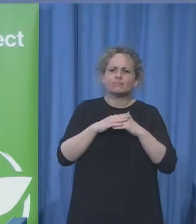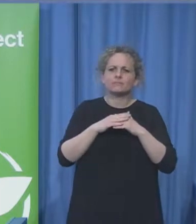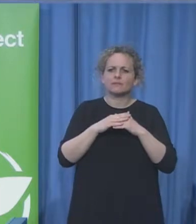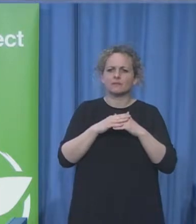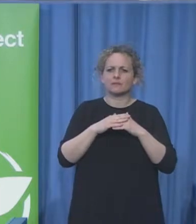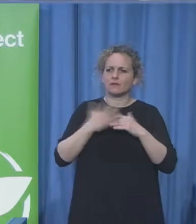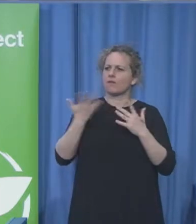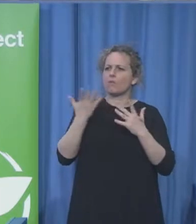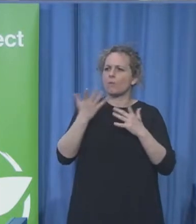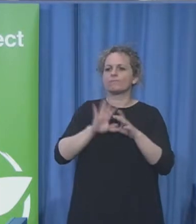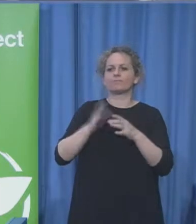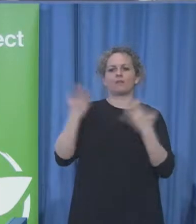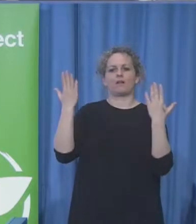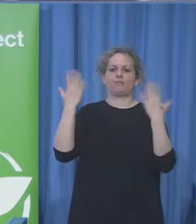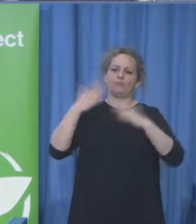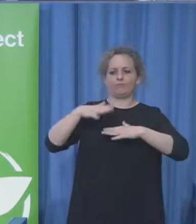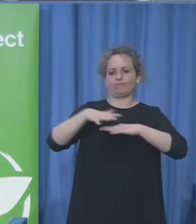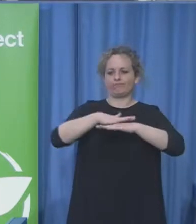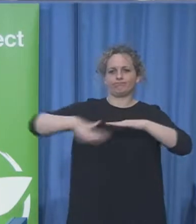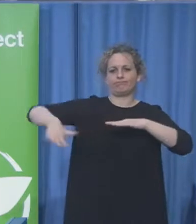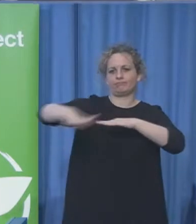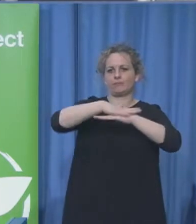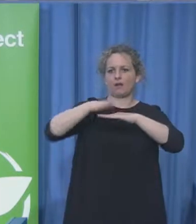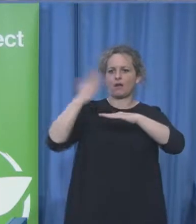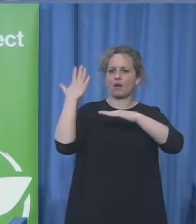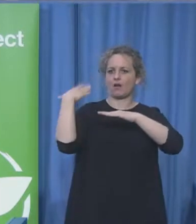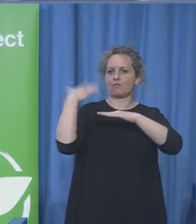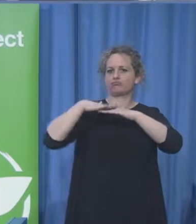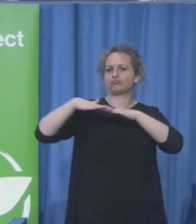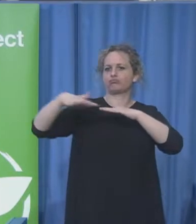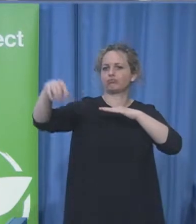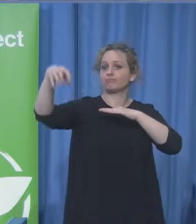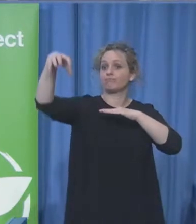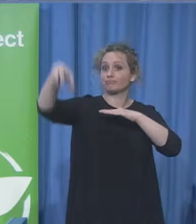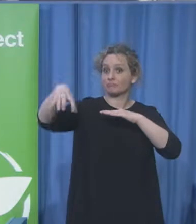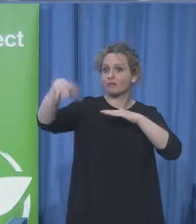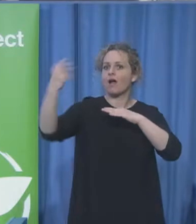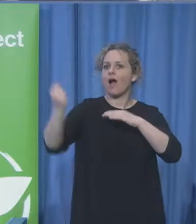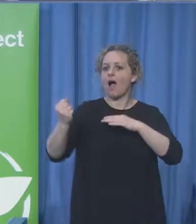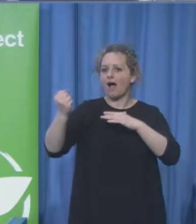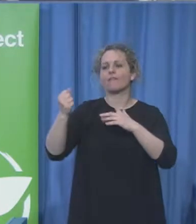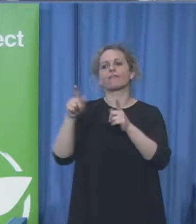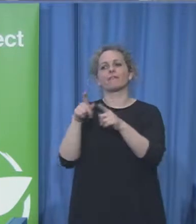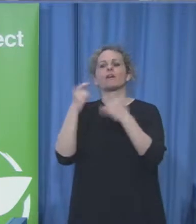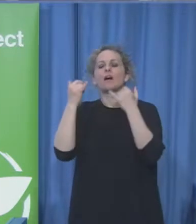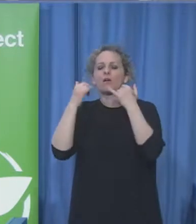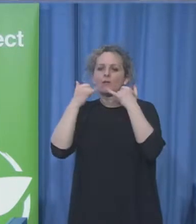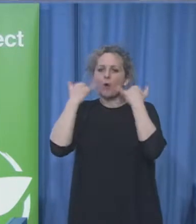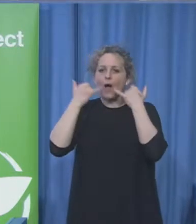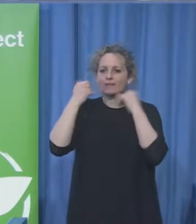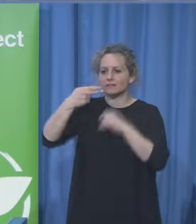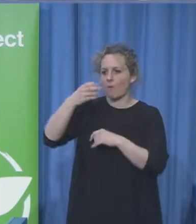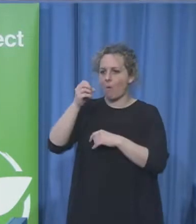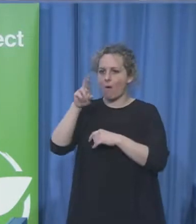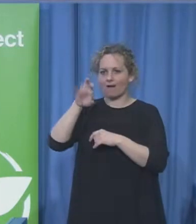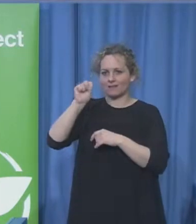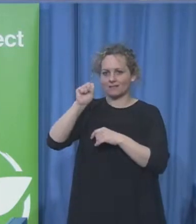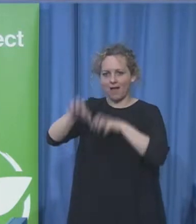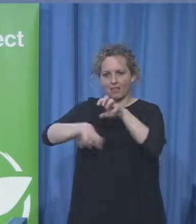And here we do writing therapy with children with disabilities. So this foundation was founded